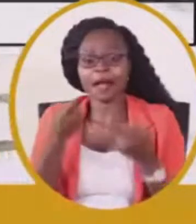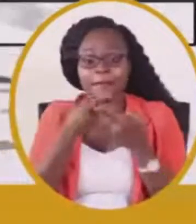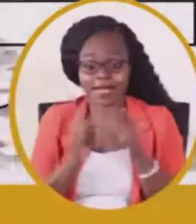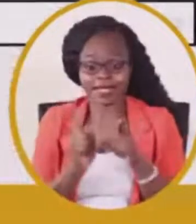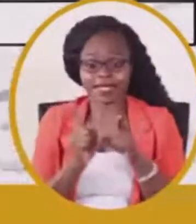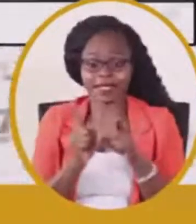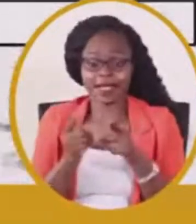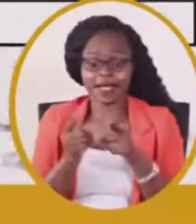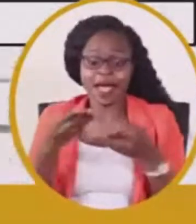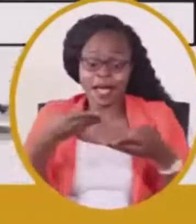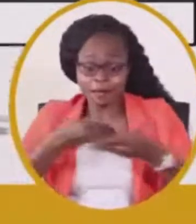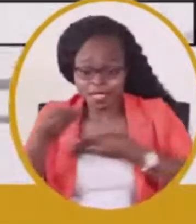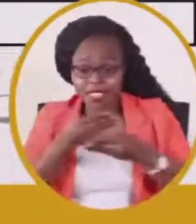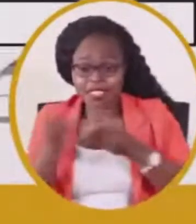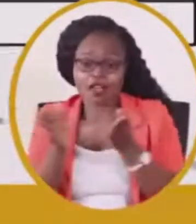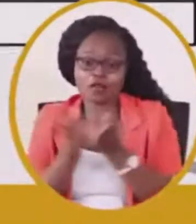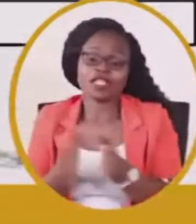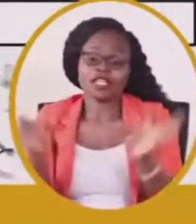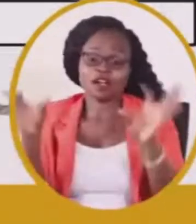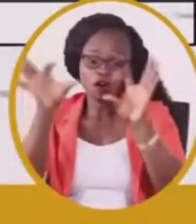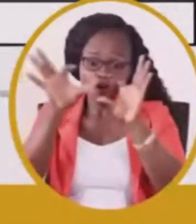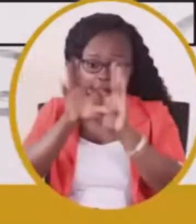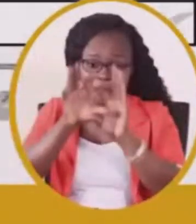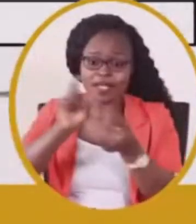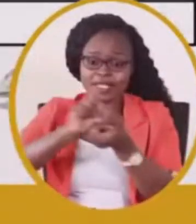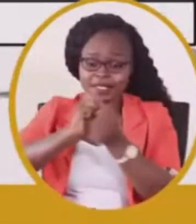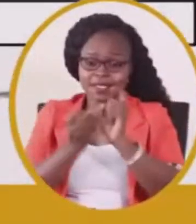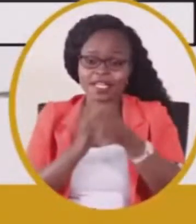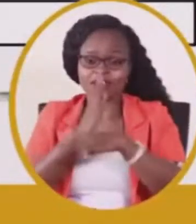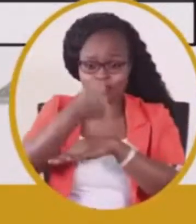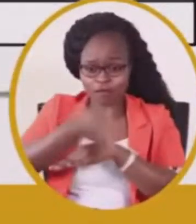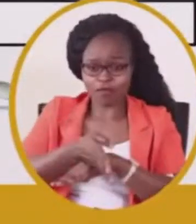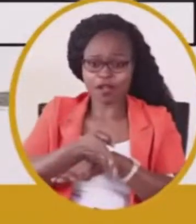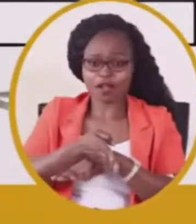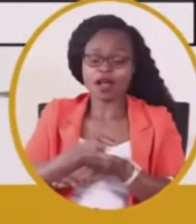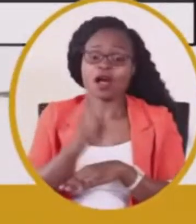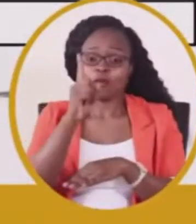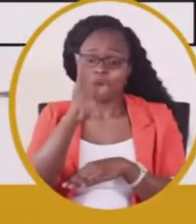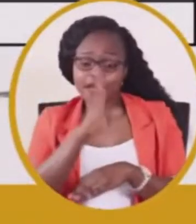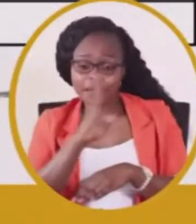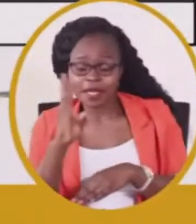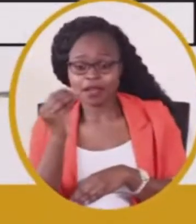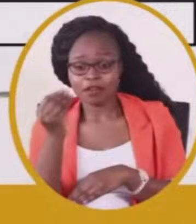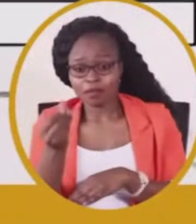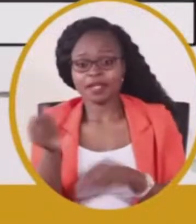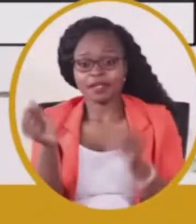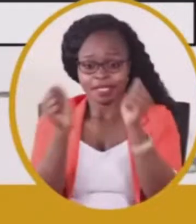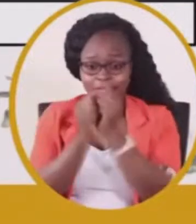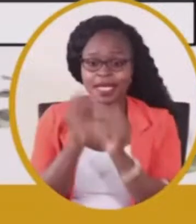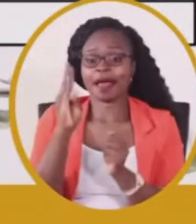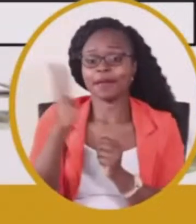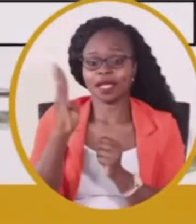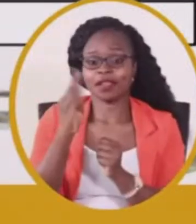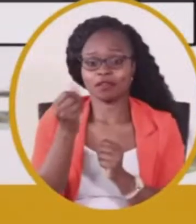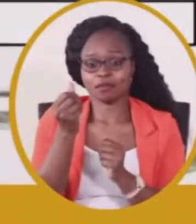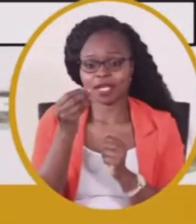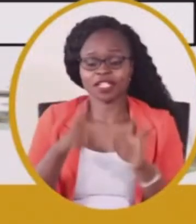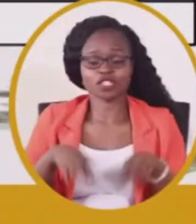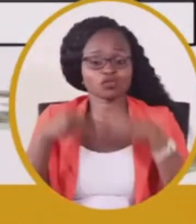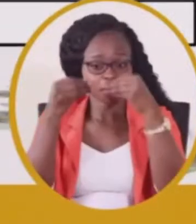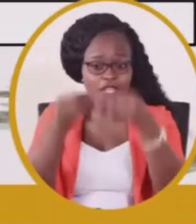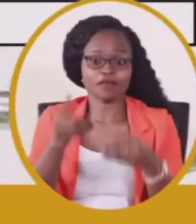However, businesses with a combined annual turnover or assets of between 1 billion and 10 billion Kenya shillings should